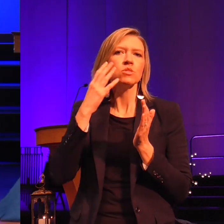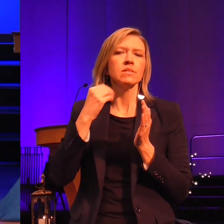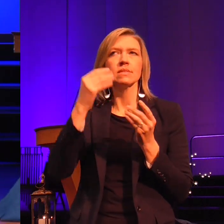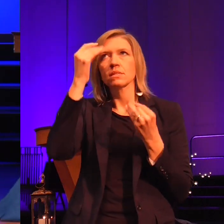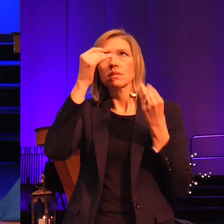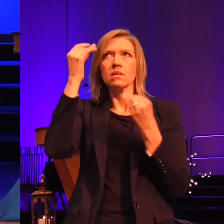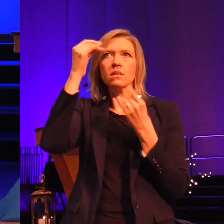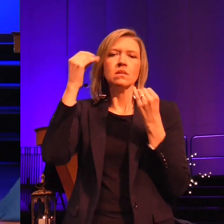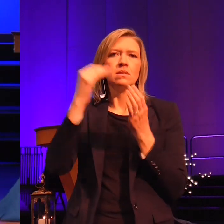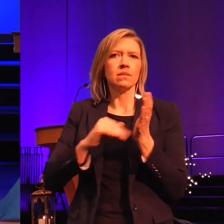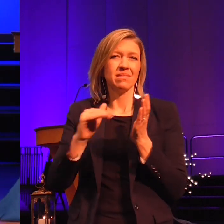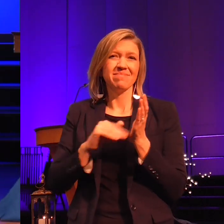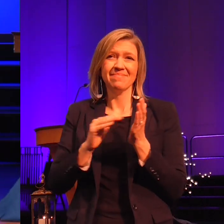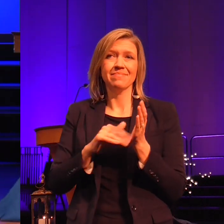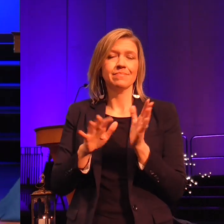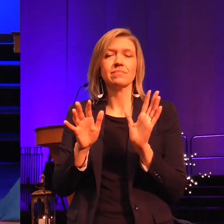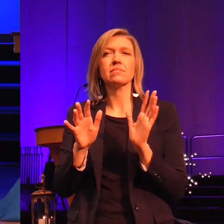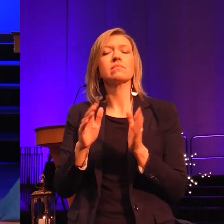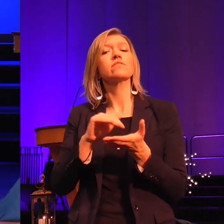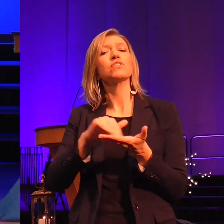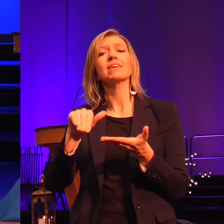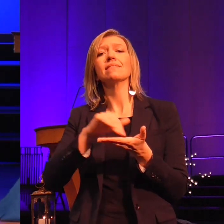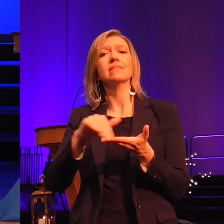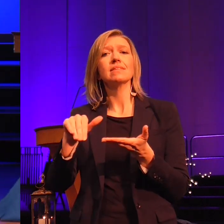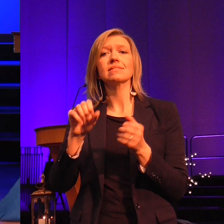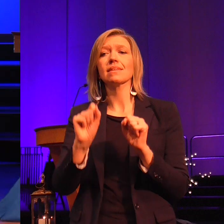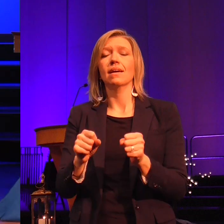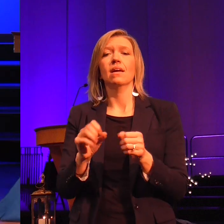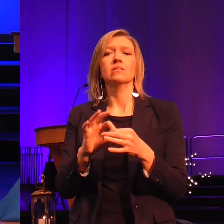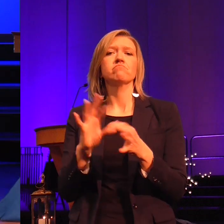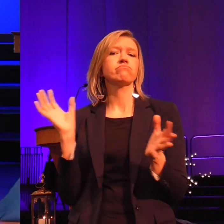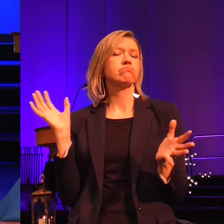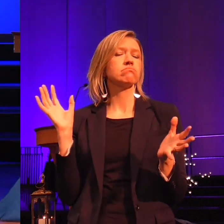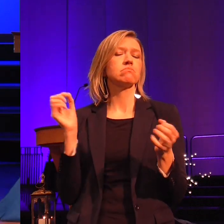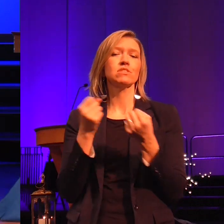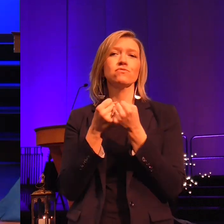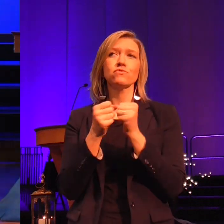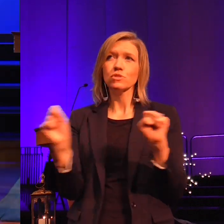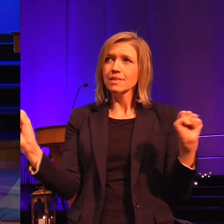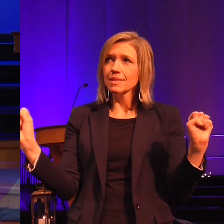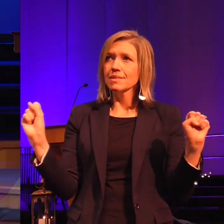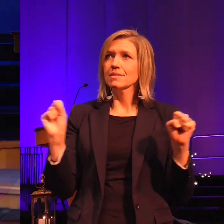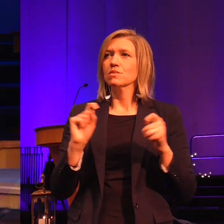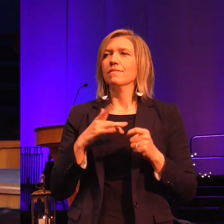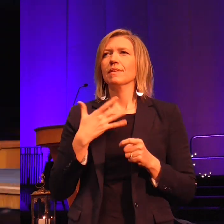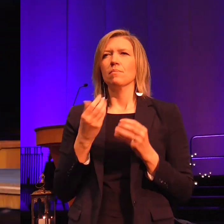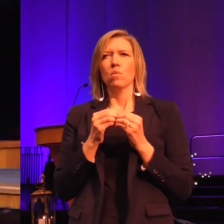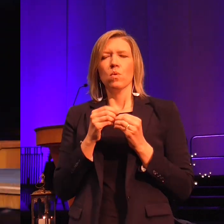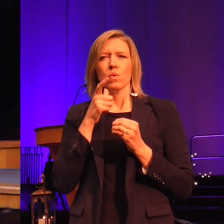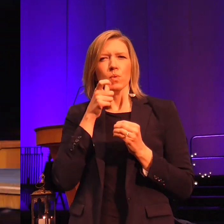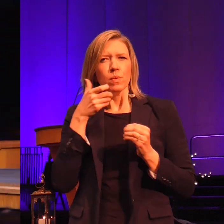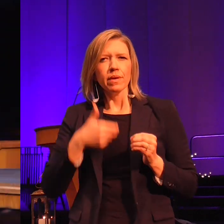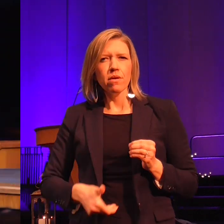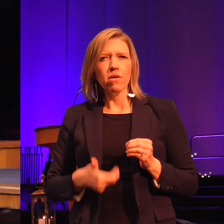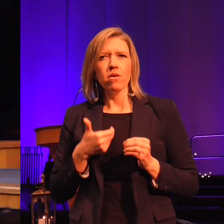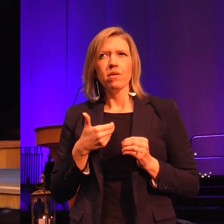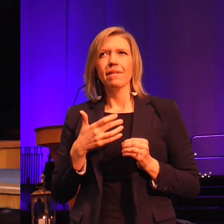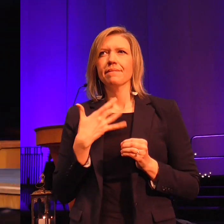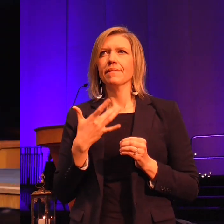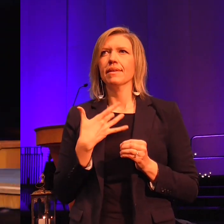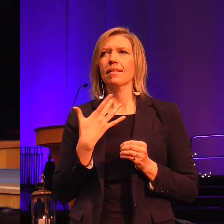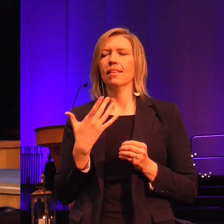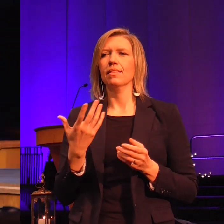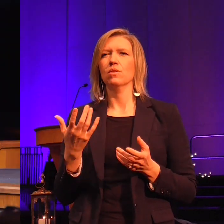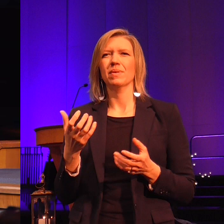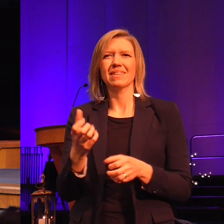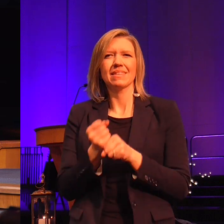mind. Forgiveness can free us to have more of who we are return to us,